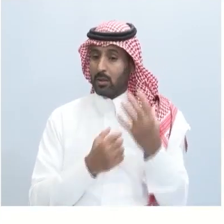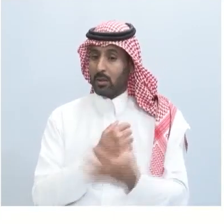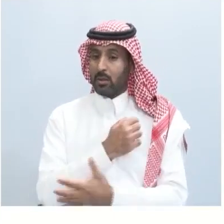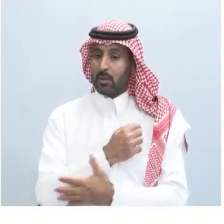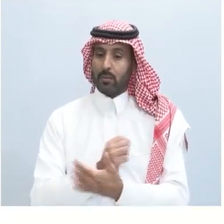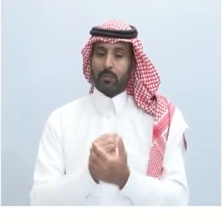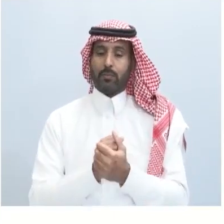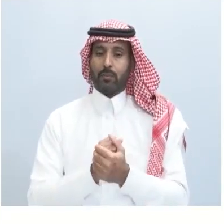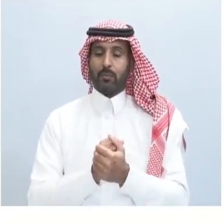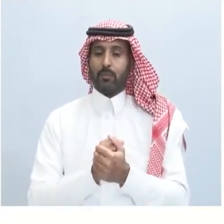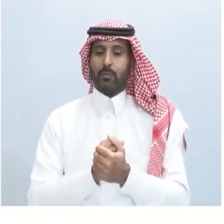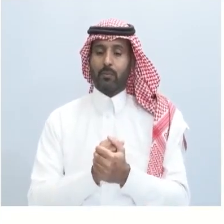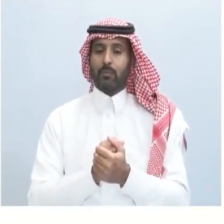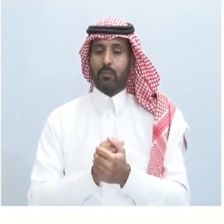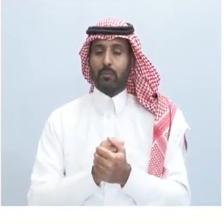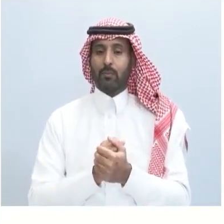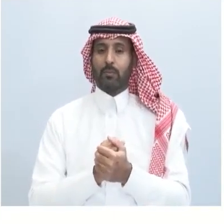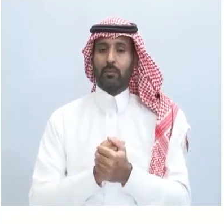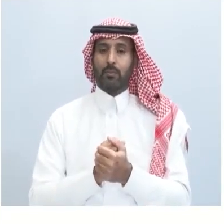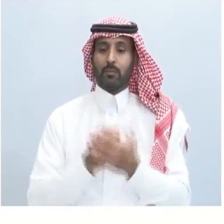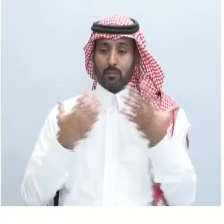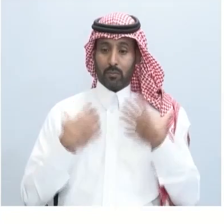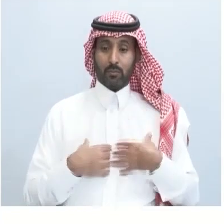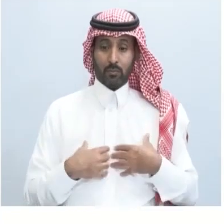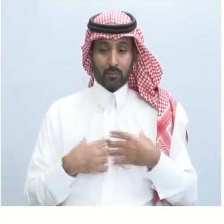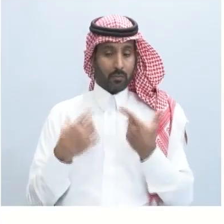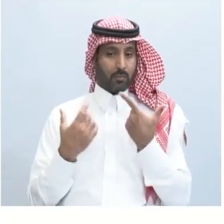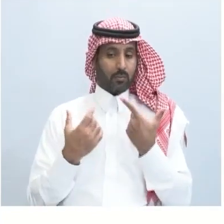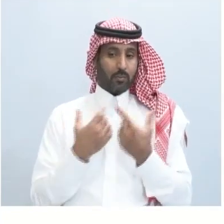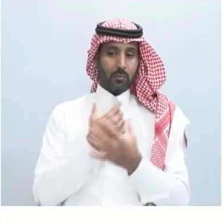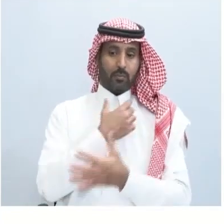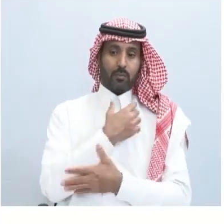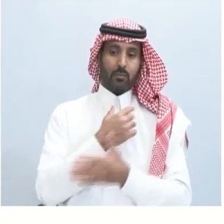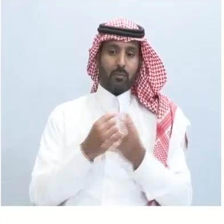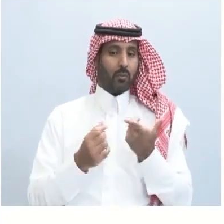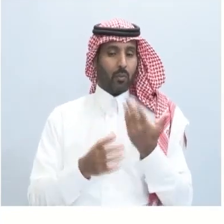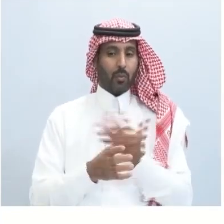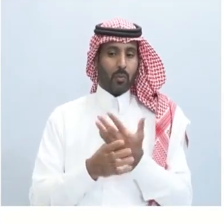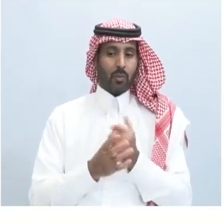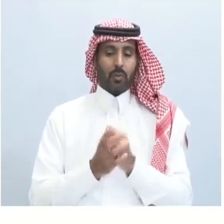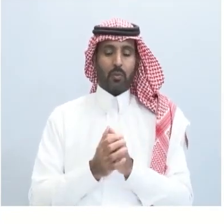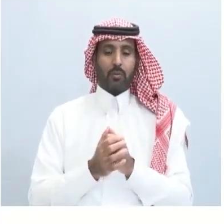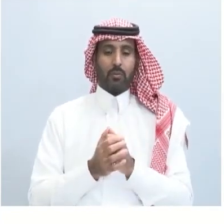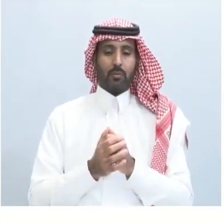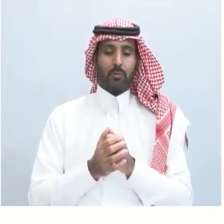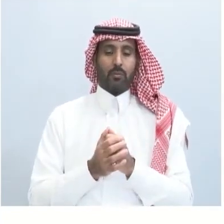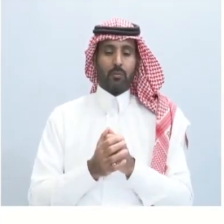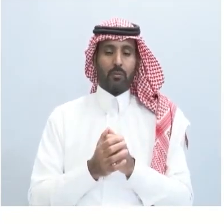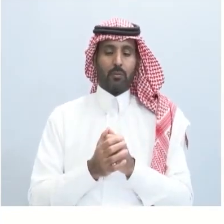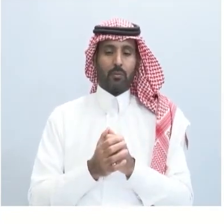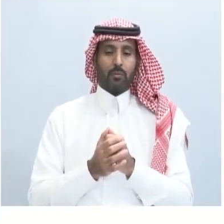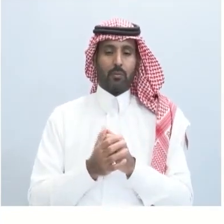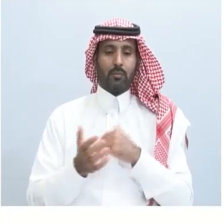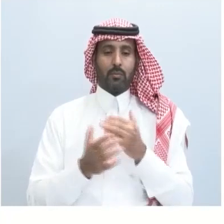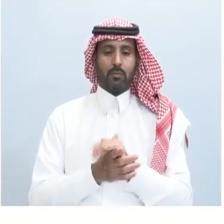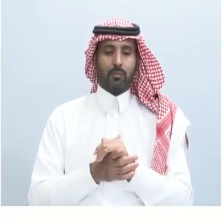I think you've heard the term body checks. What are body checks and why are they used?